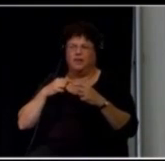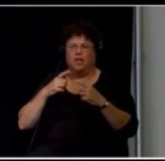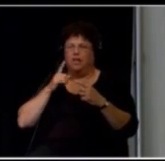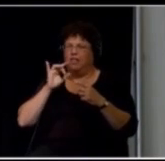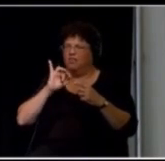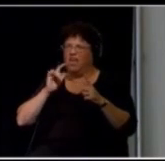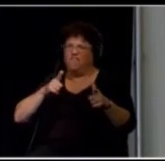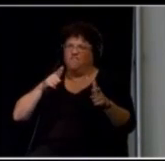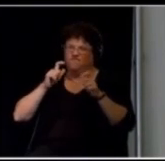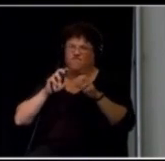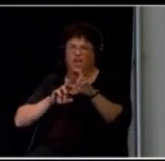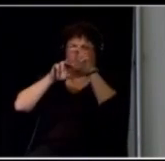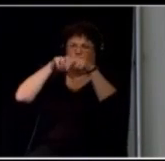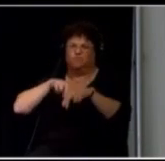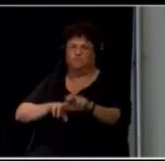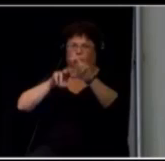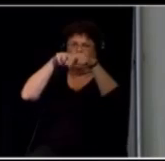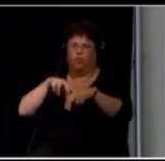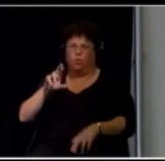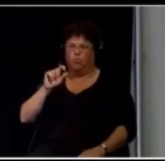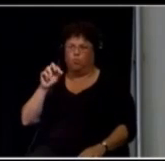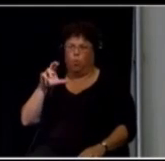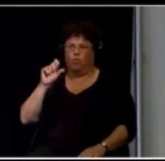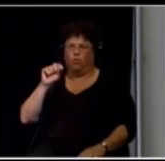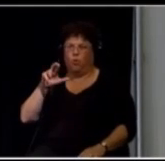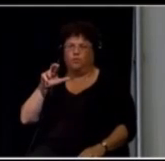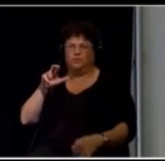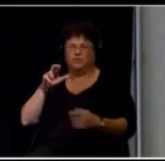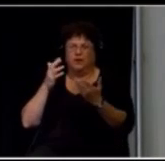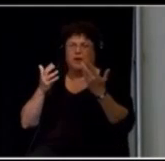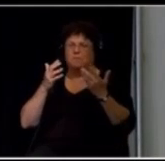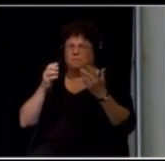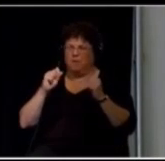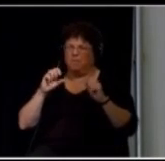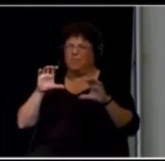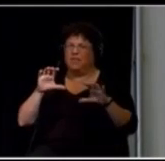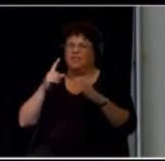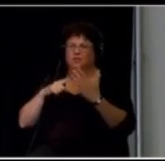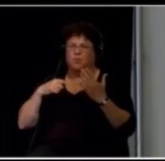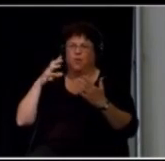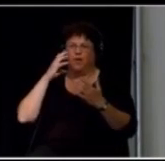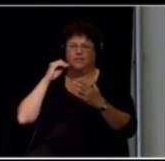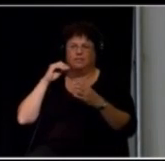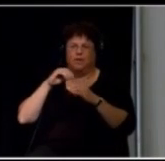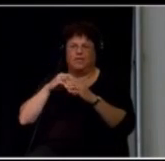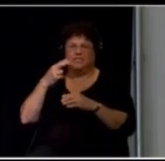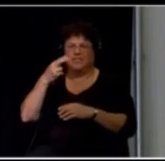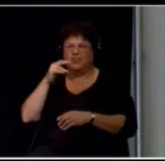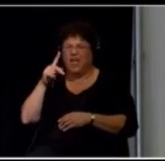ride, probably akin to what we would experience in the Hyperloop